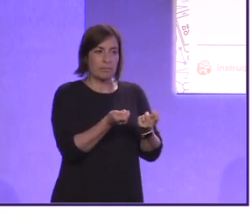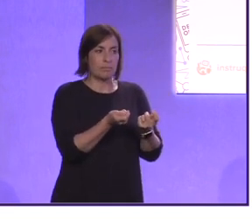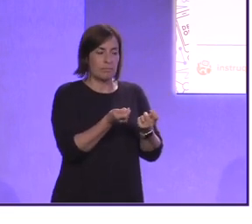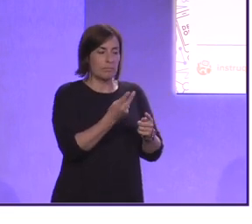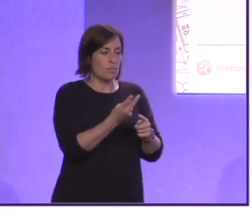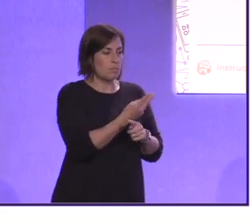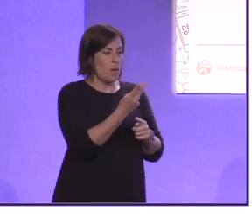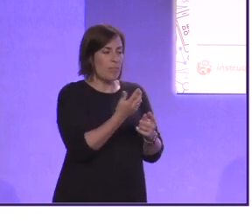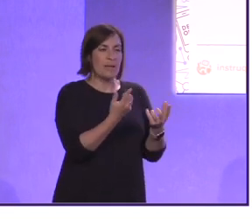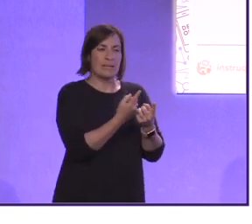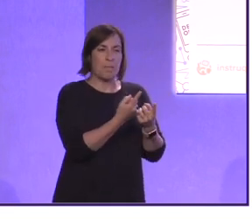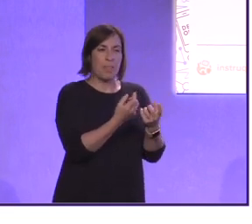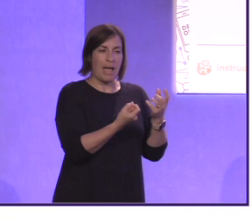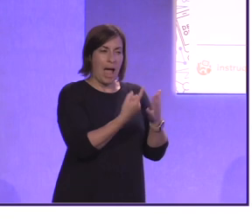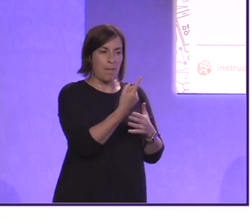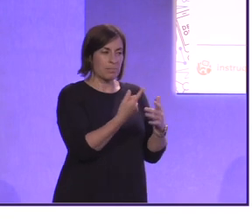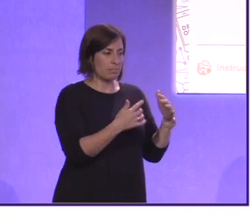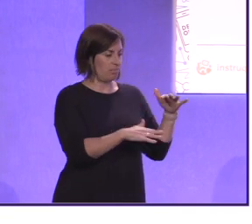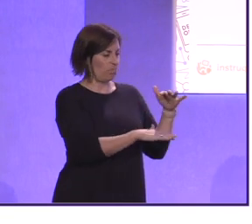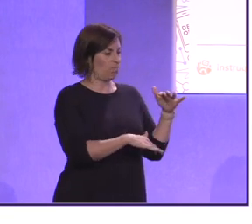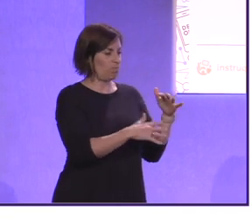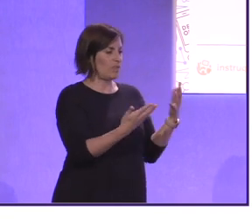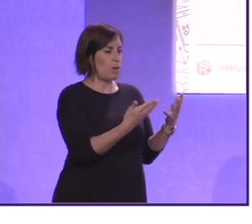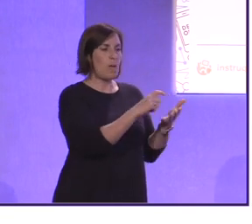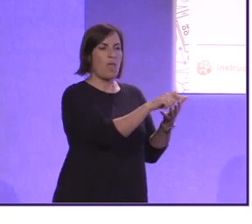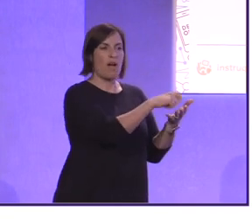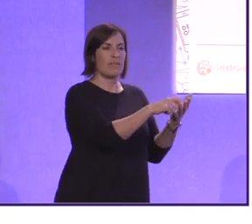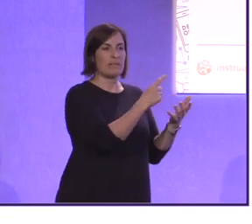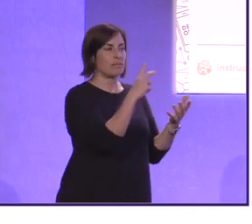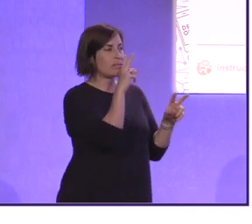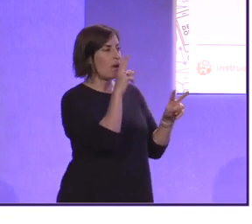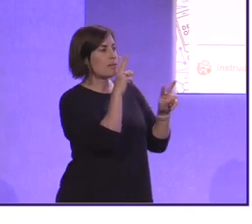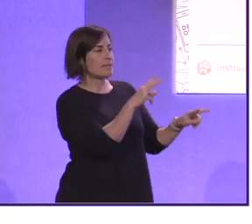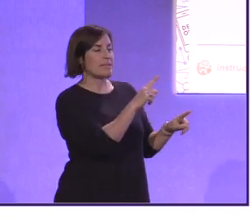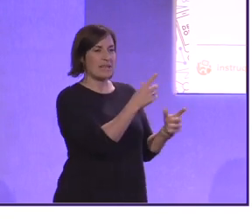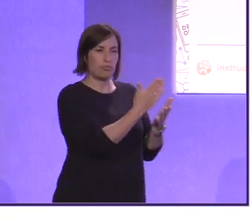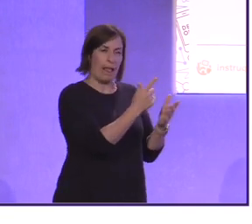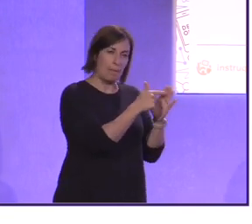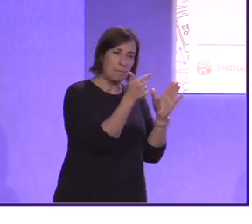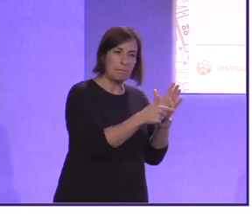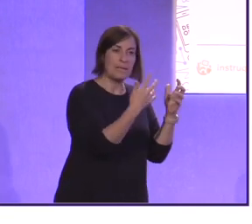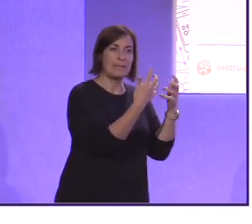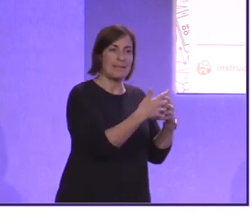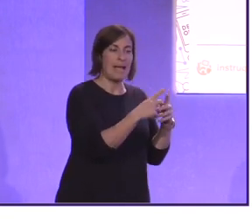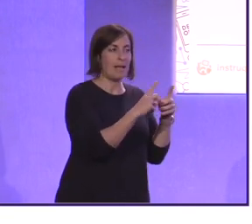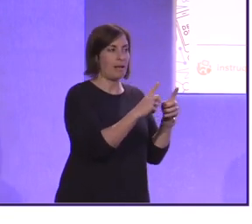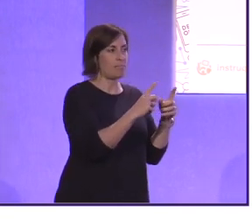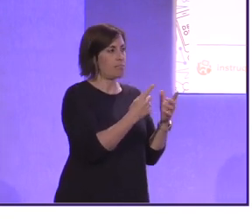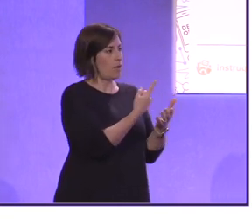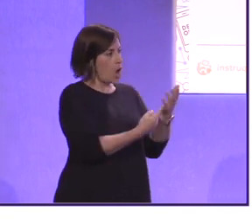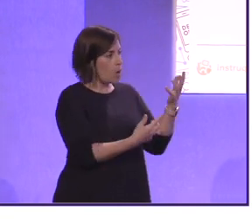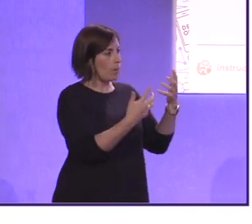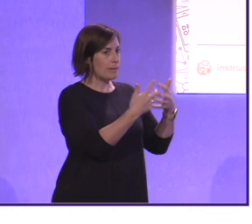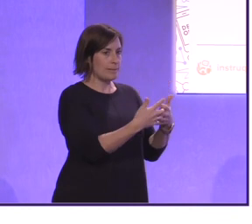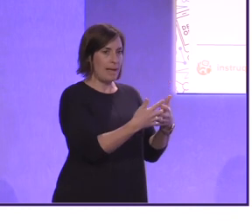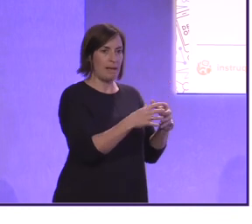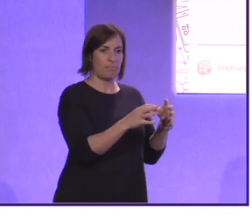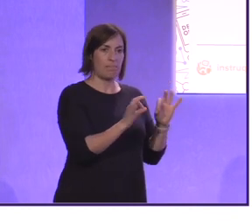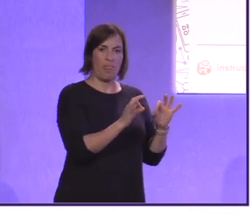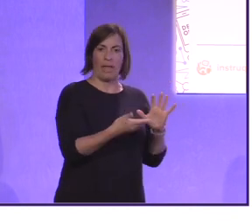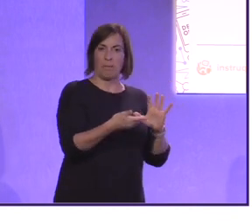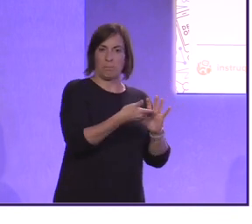that happens under the hood, that happens in a basement, that is very focused on technical, the technical discipline only, that it's kind